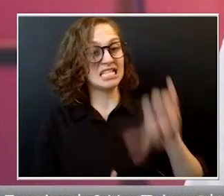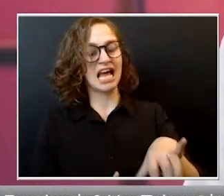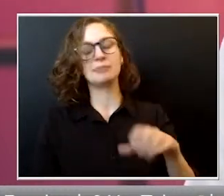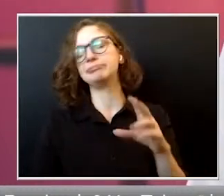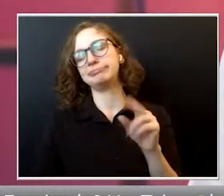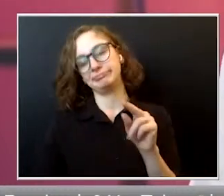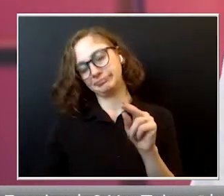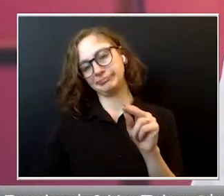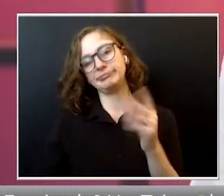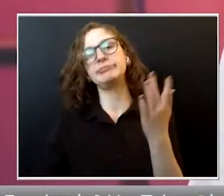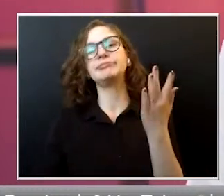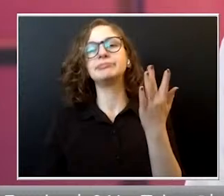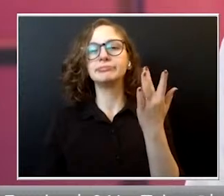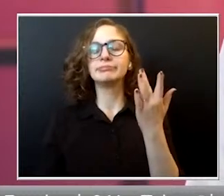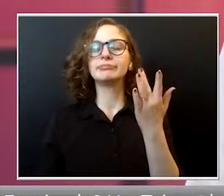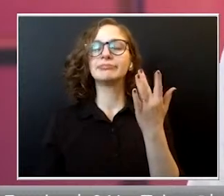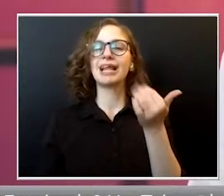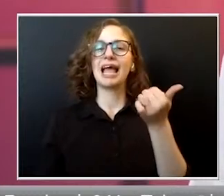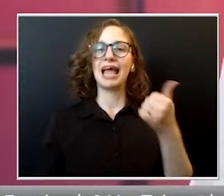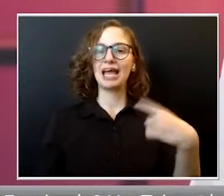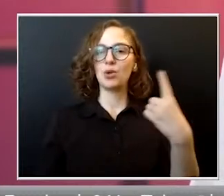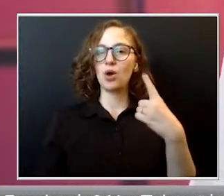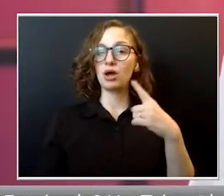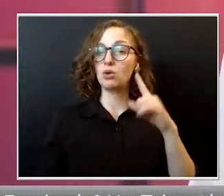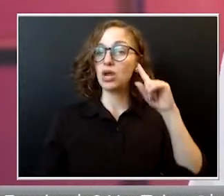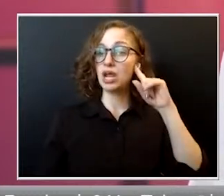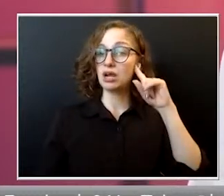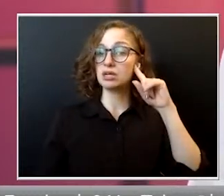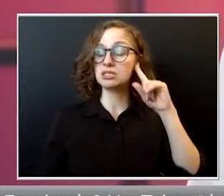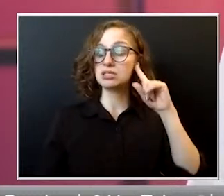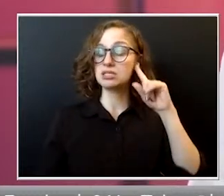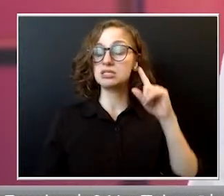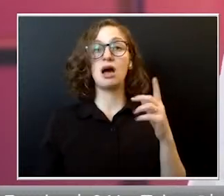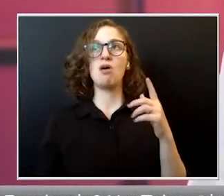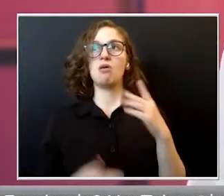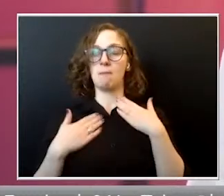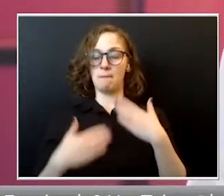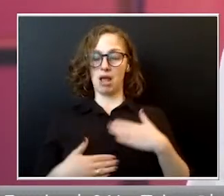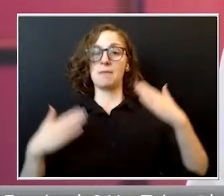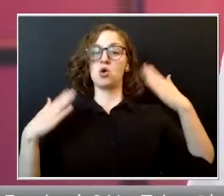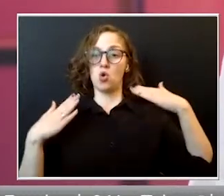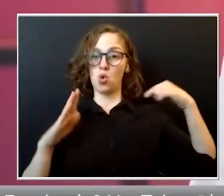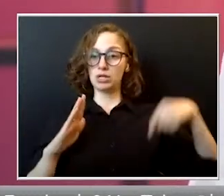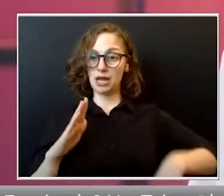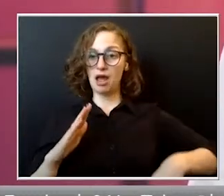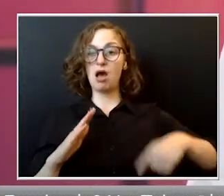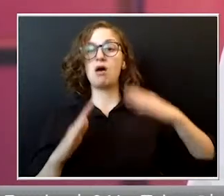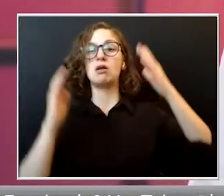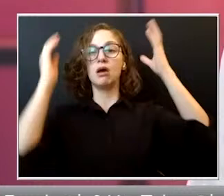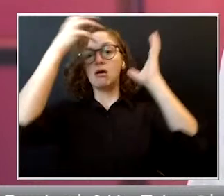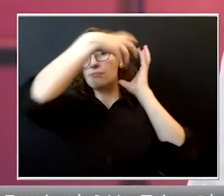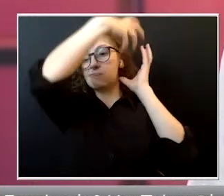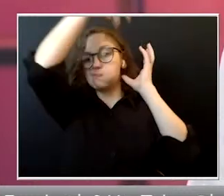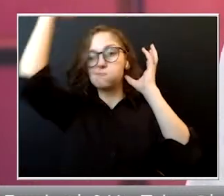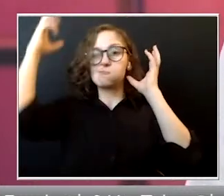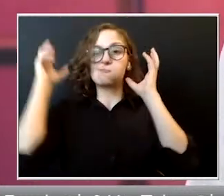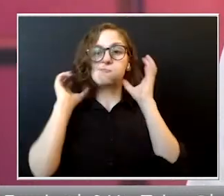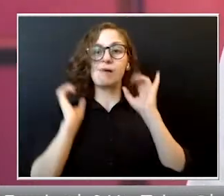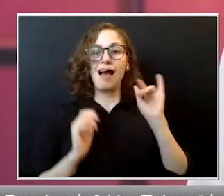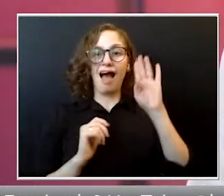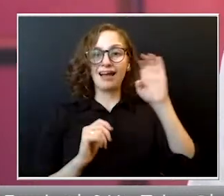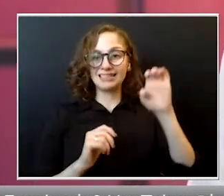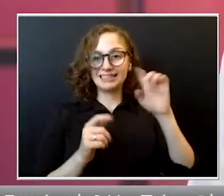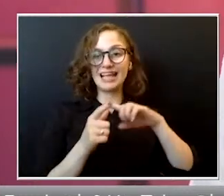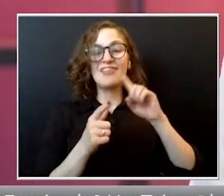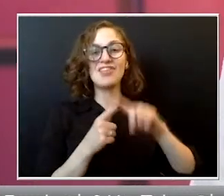cool you down, pack your head with ice, and then we're going to shut blood flow off to your brain for a period of time, it's hard